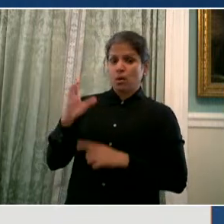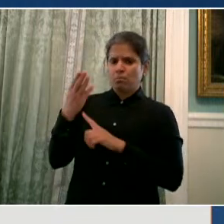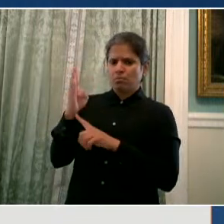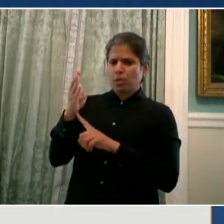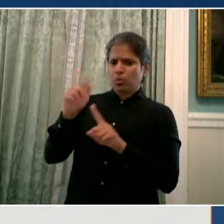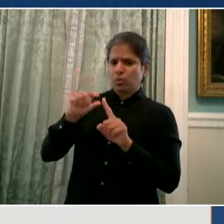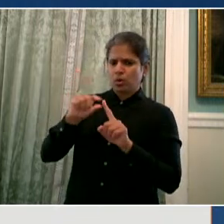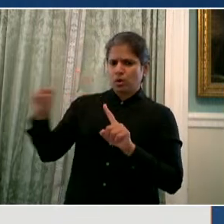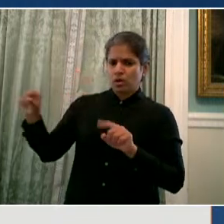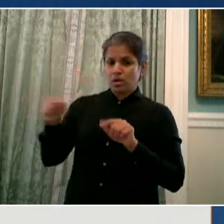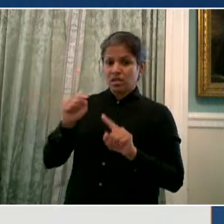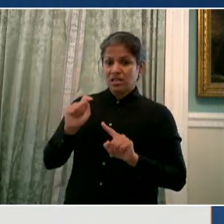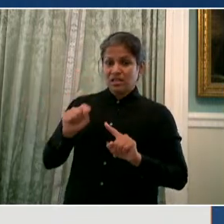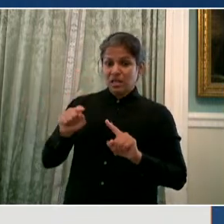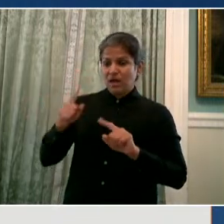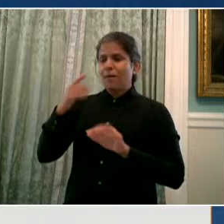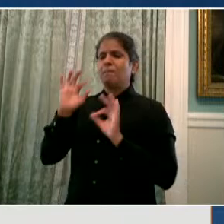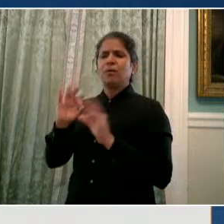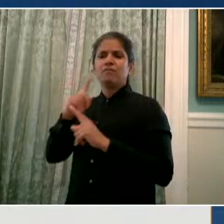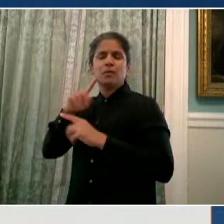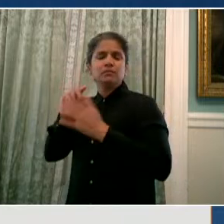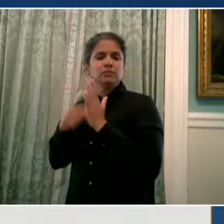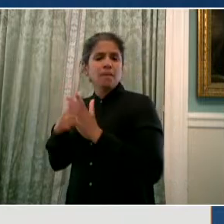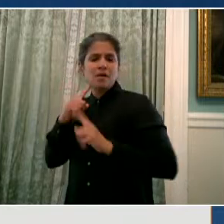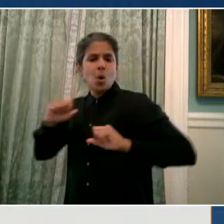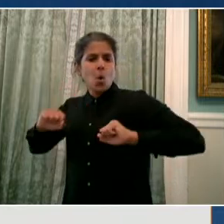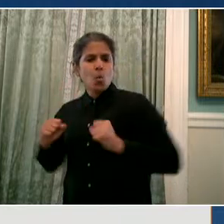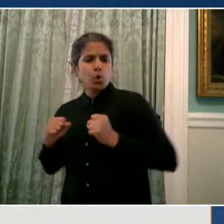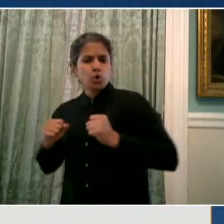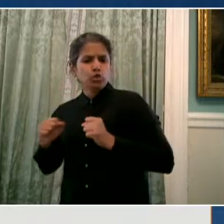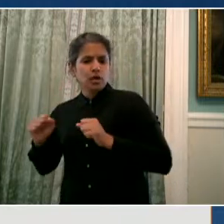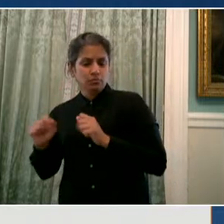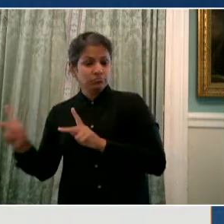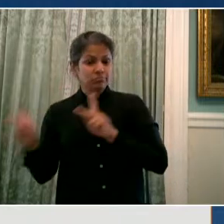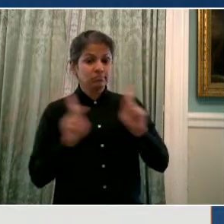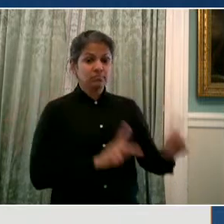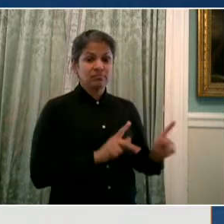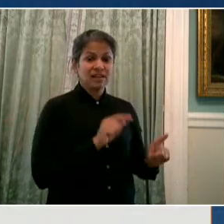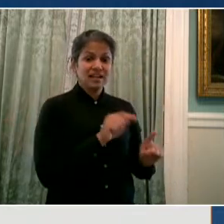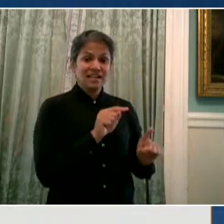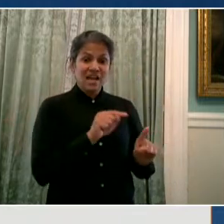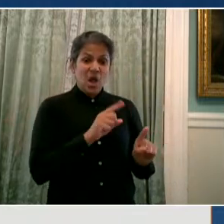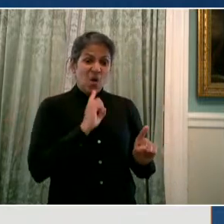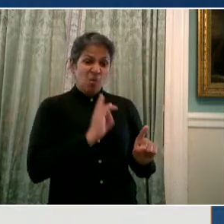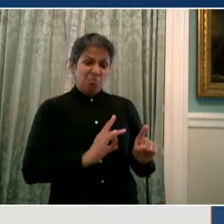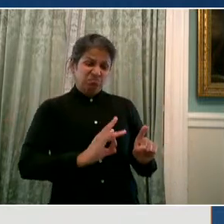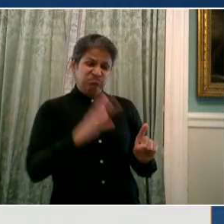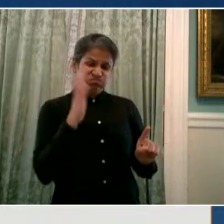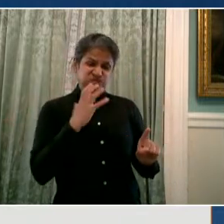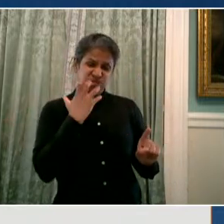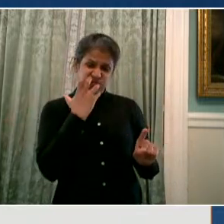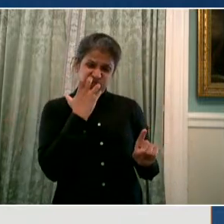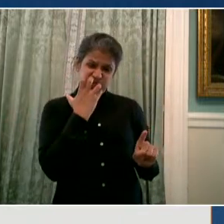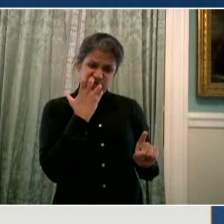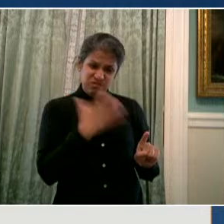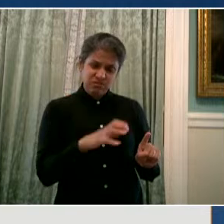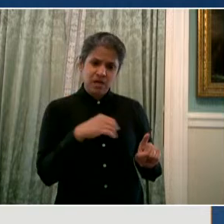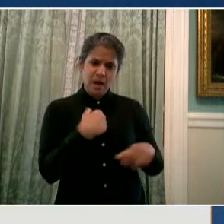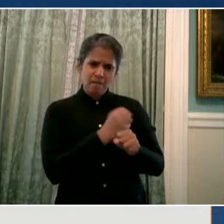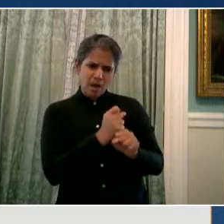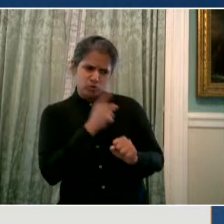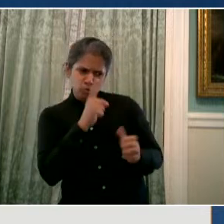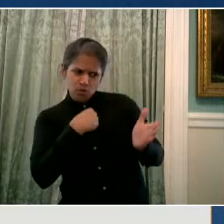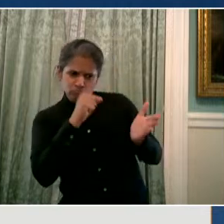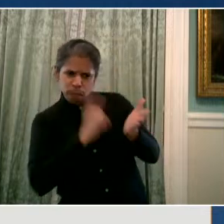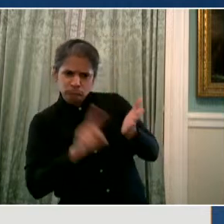heat. Really making sure we're outreaching to our most vulnerable and making sure that we're doing everything we can to protect